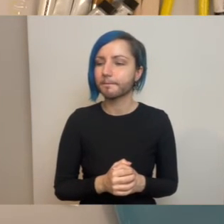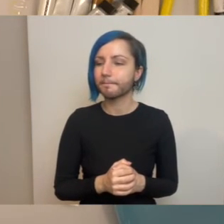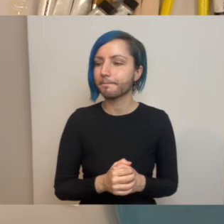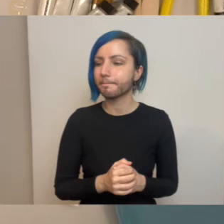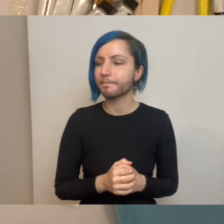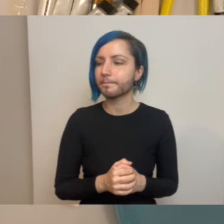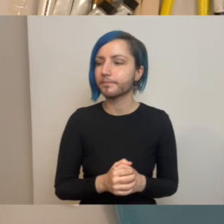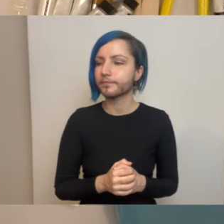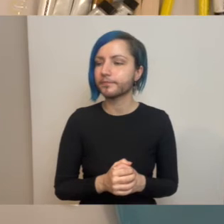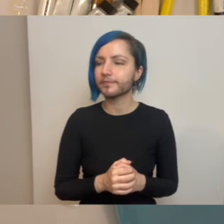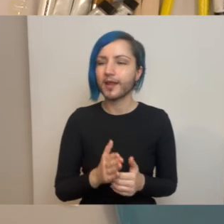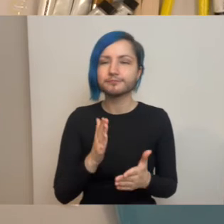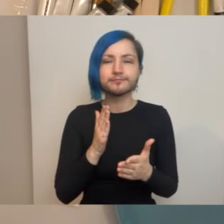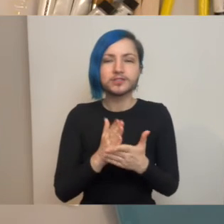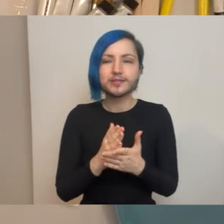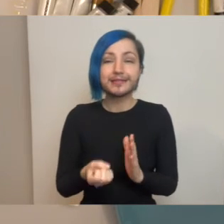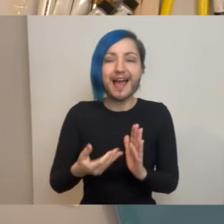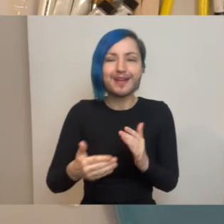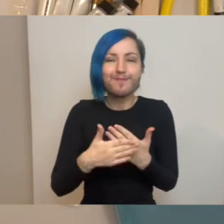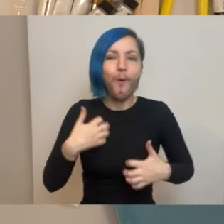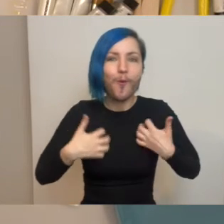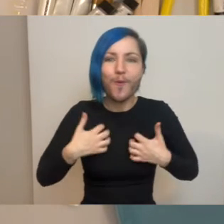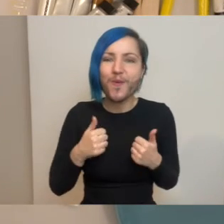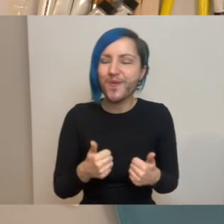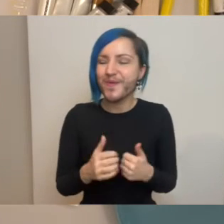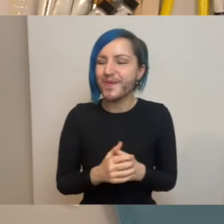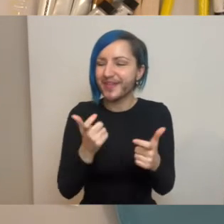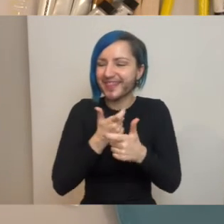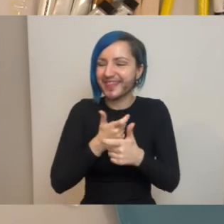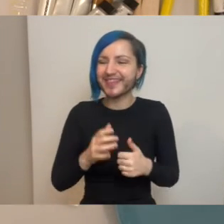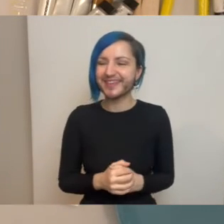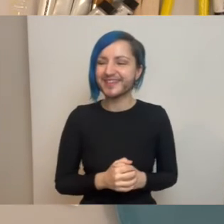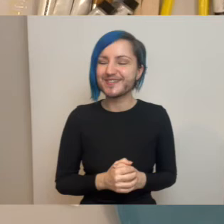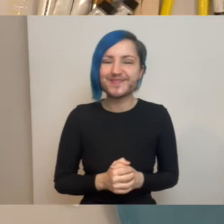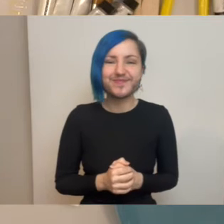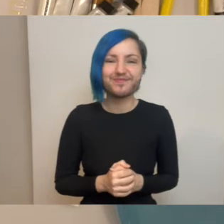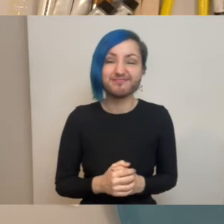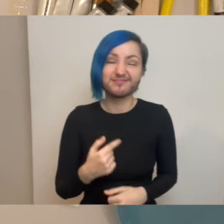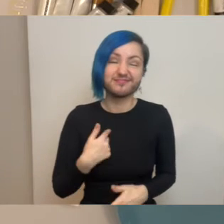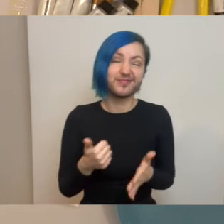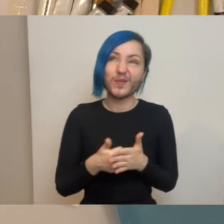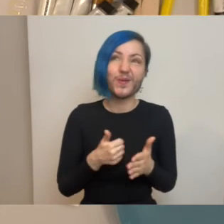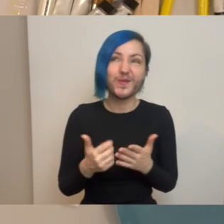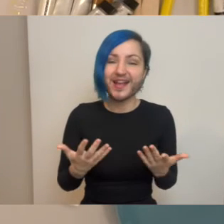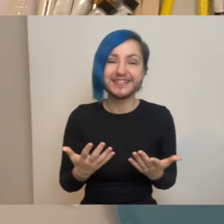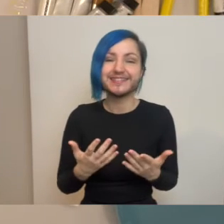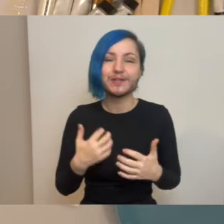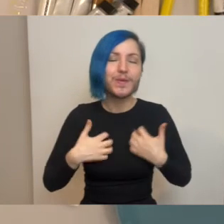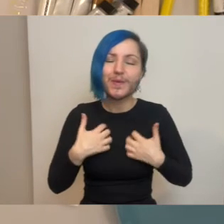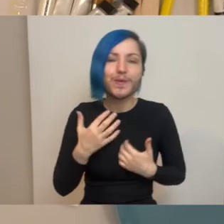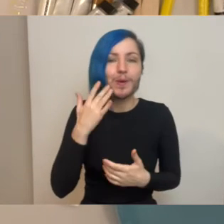move through it in a way. Okay? I'm going to make a bit more space